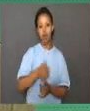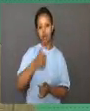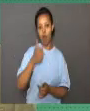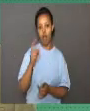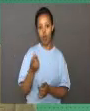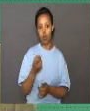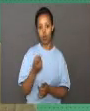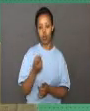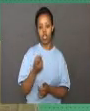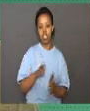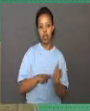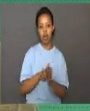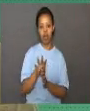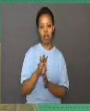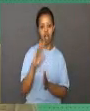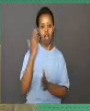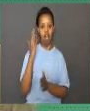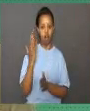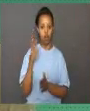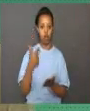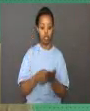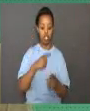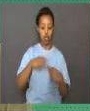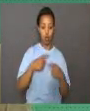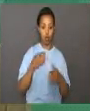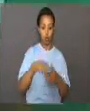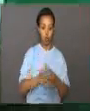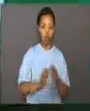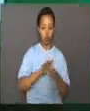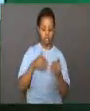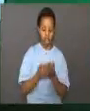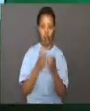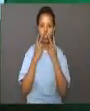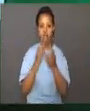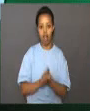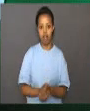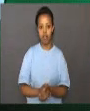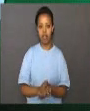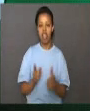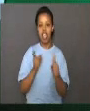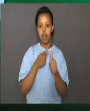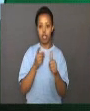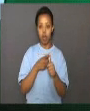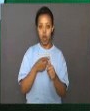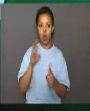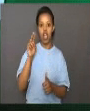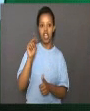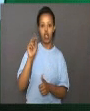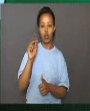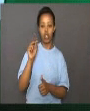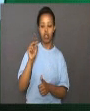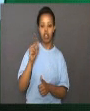of bacteria that are involved in this process. First,